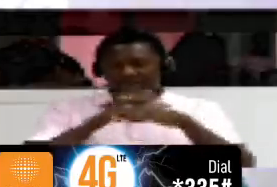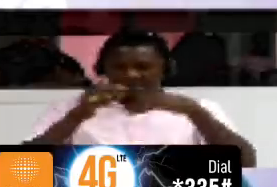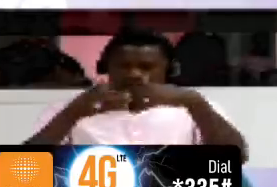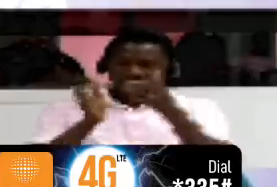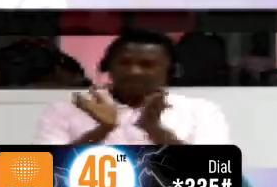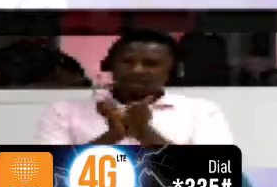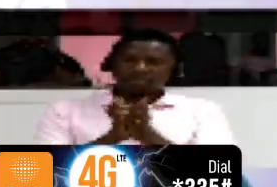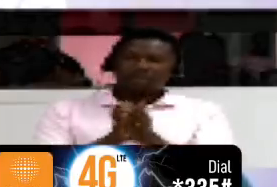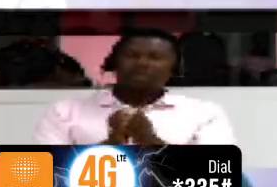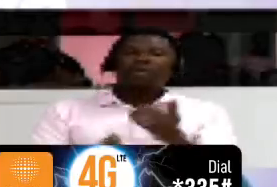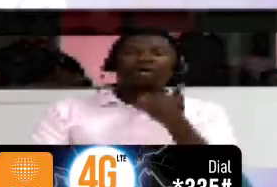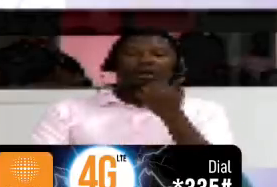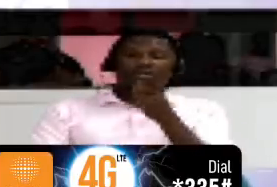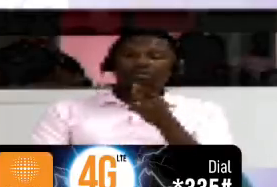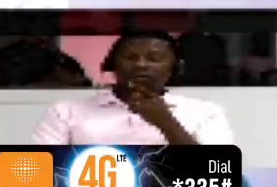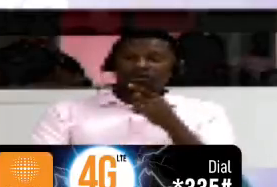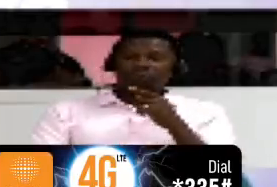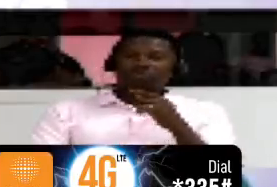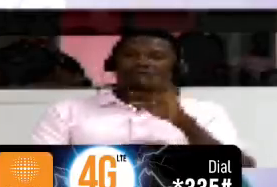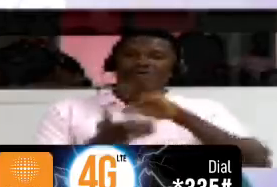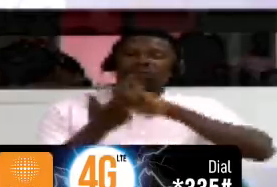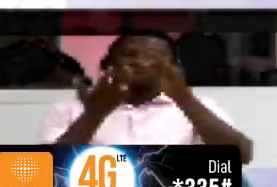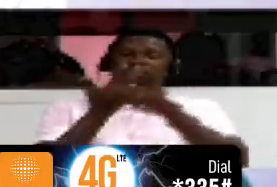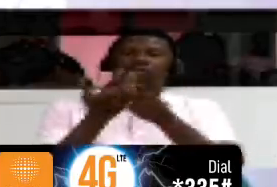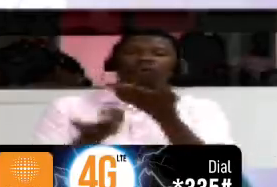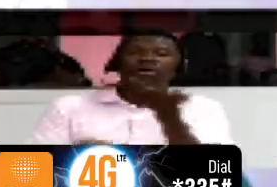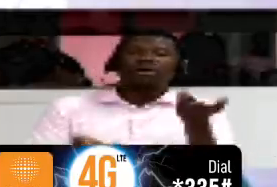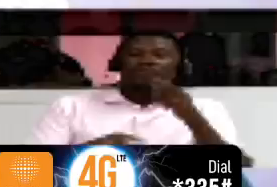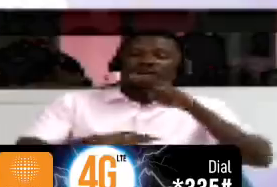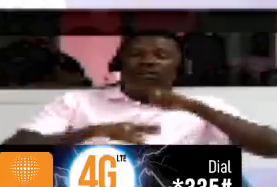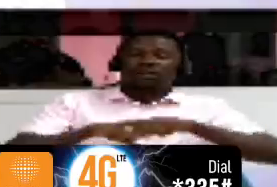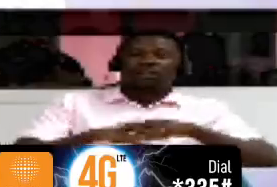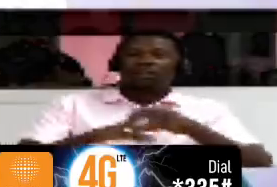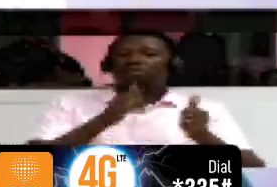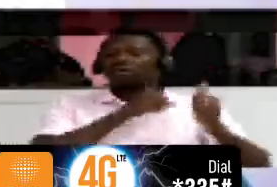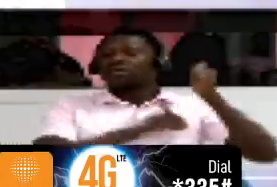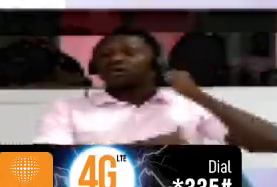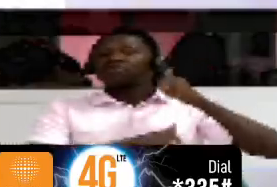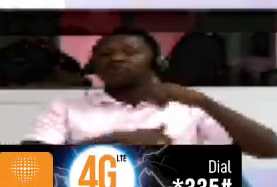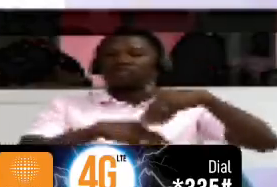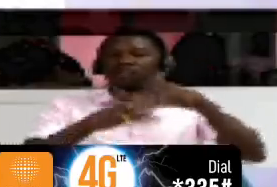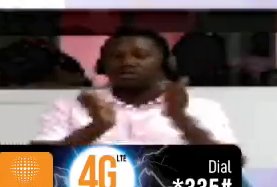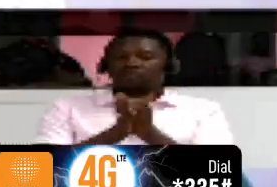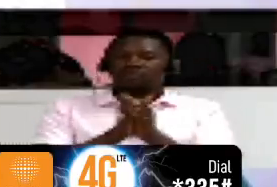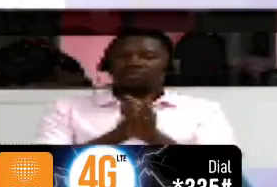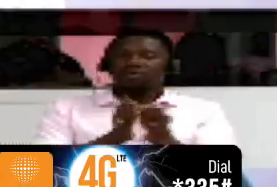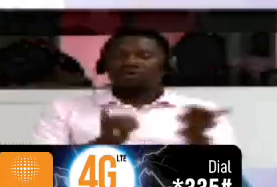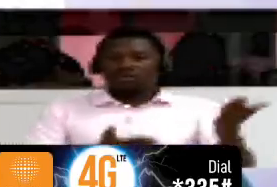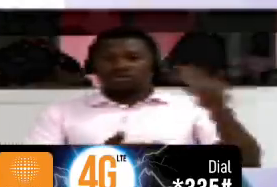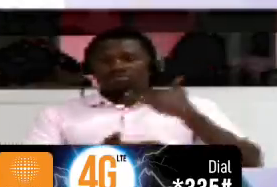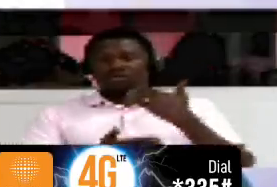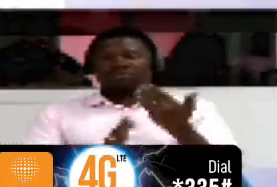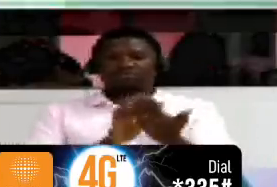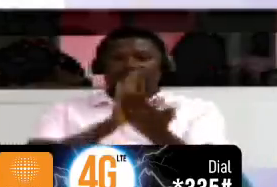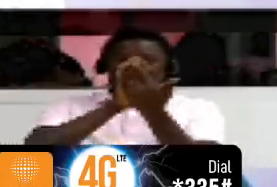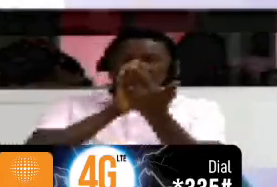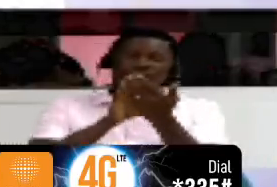and asked them to relocate from where they were sitting at the back of the classroom to come in